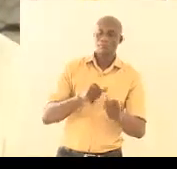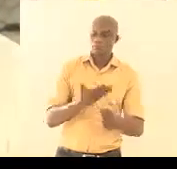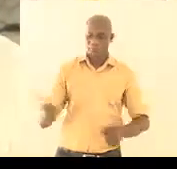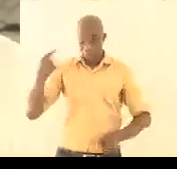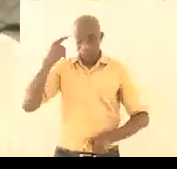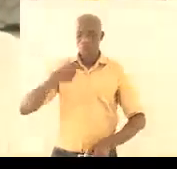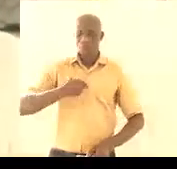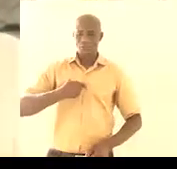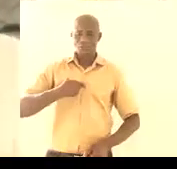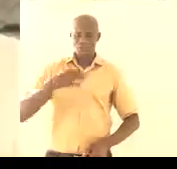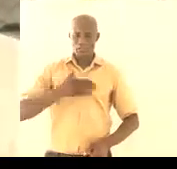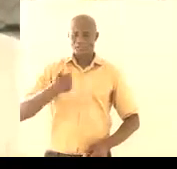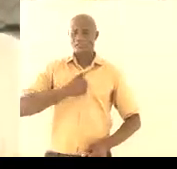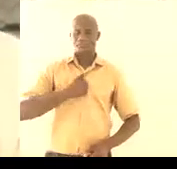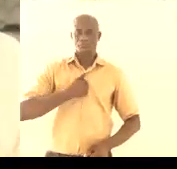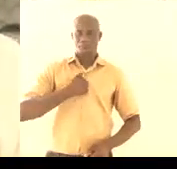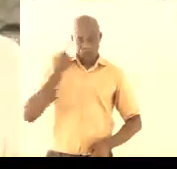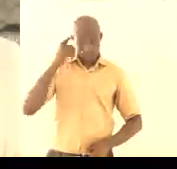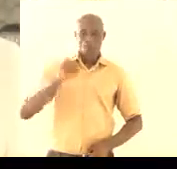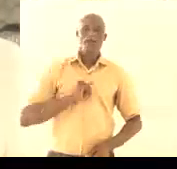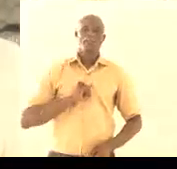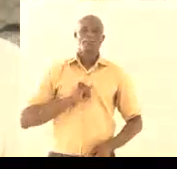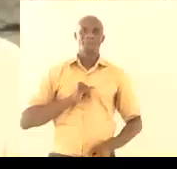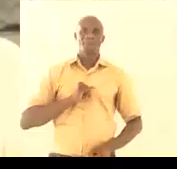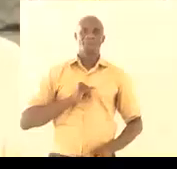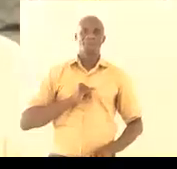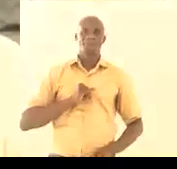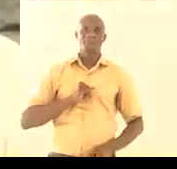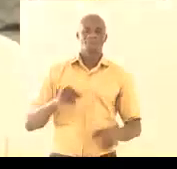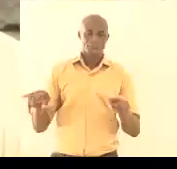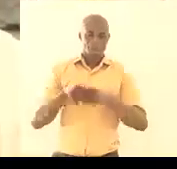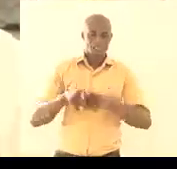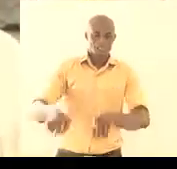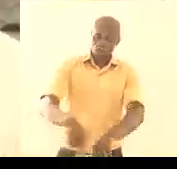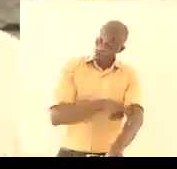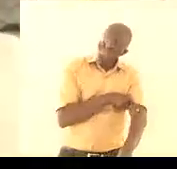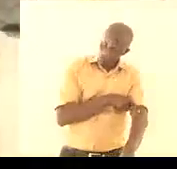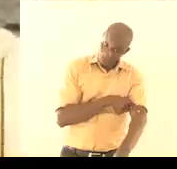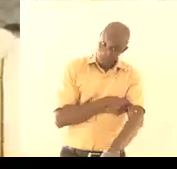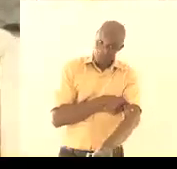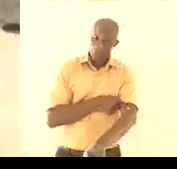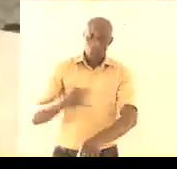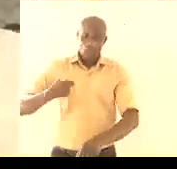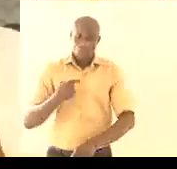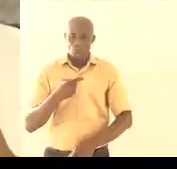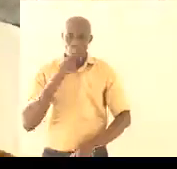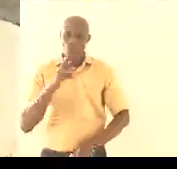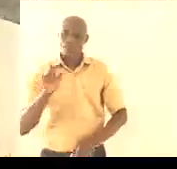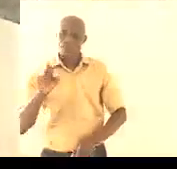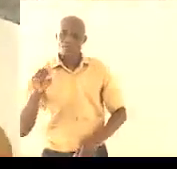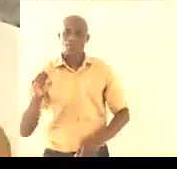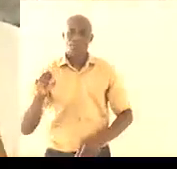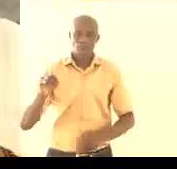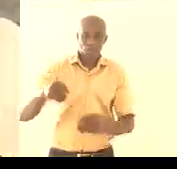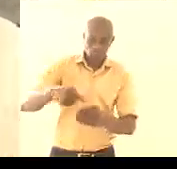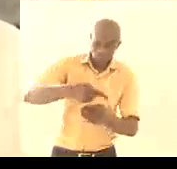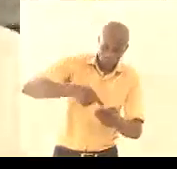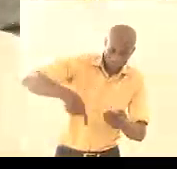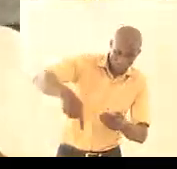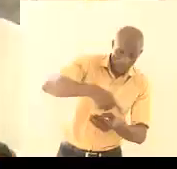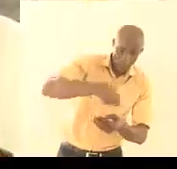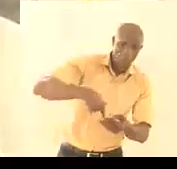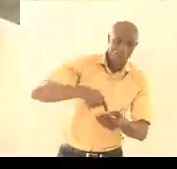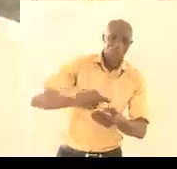Everything for me, for myself, for I. As long as we are so circled